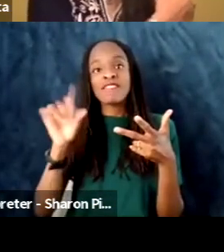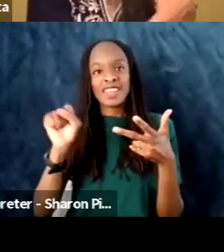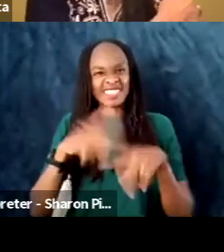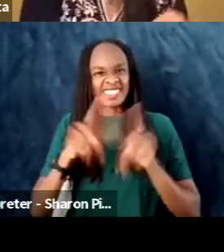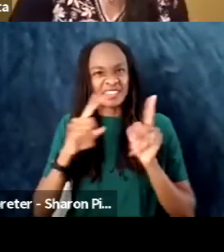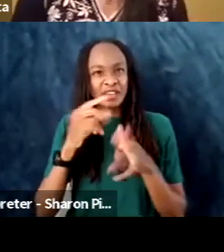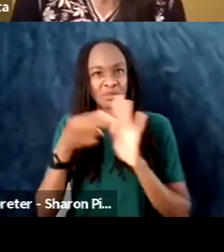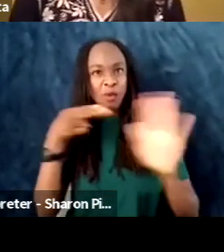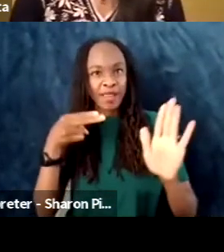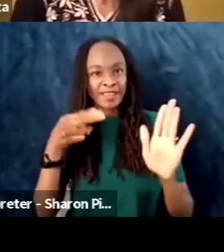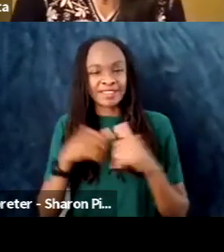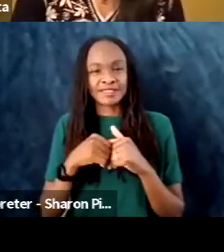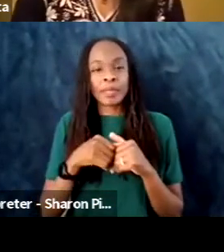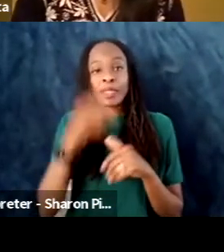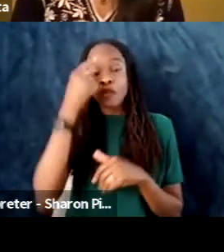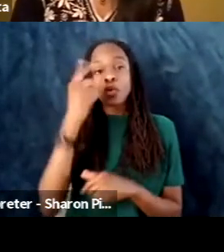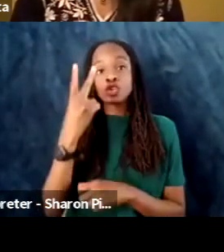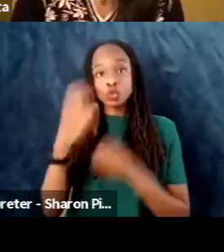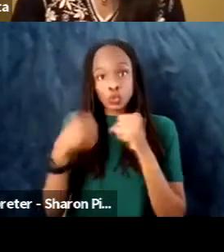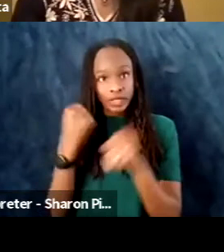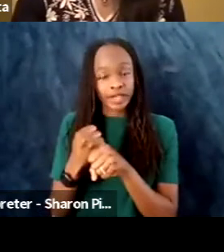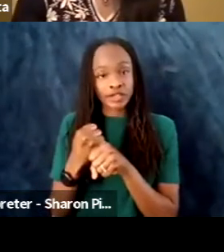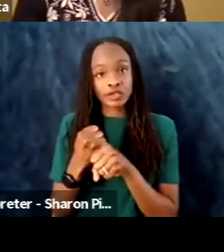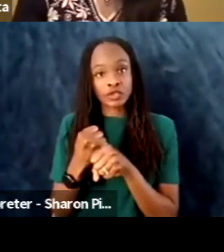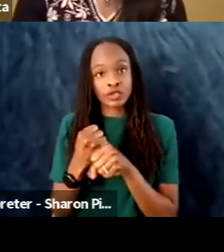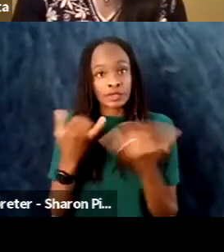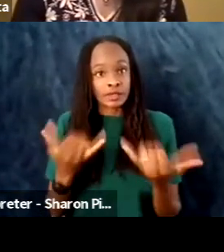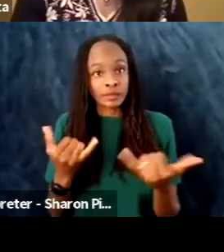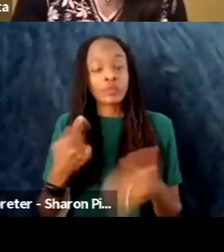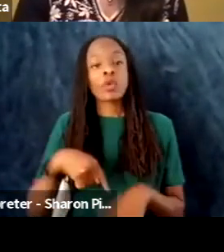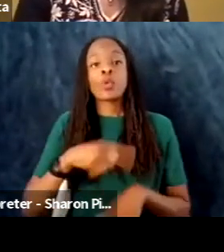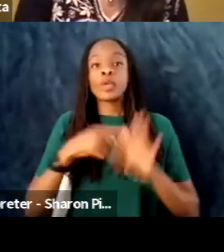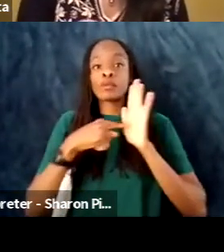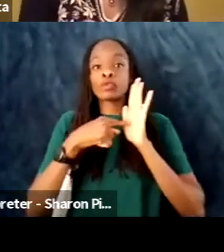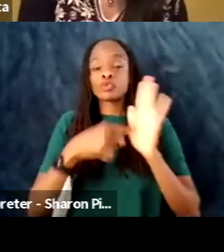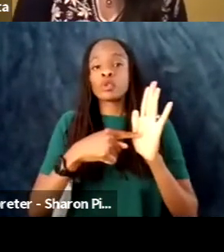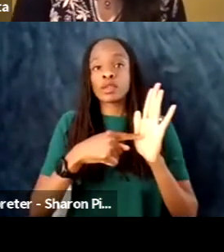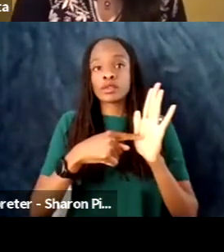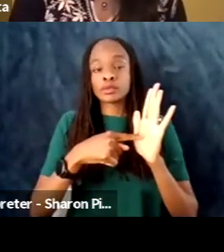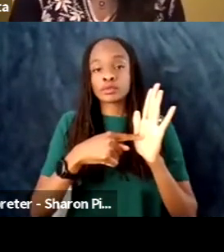where now for 2 years running, we have portrayed